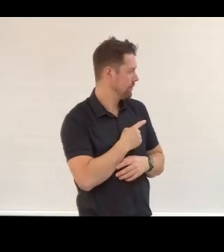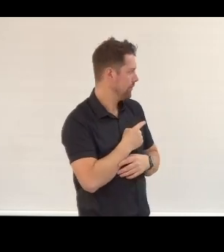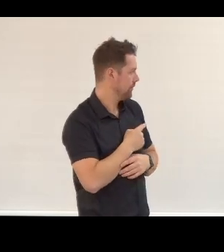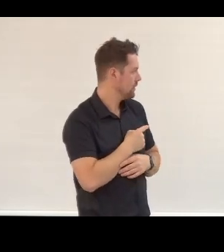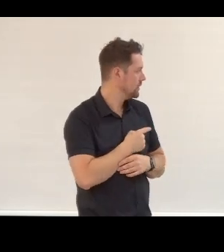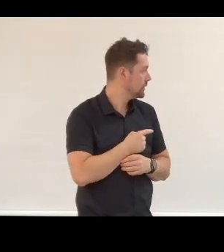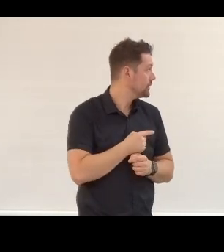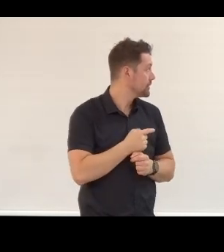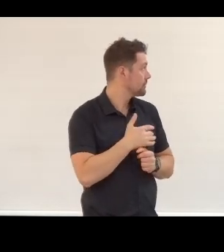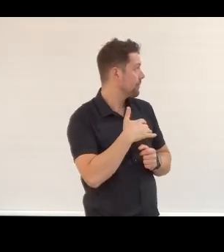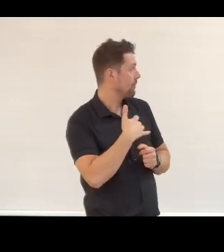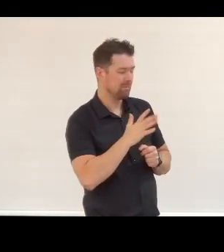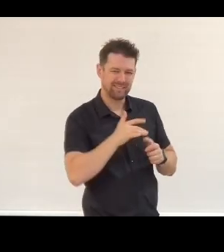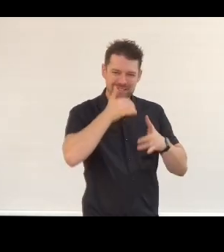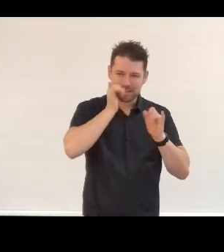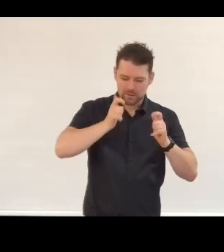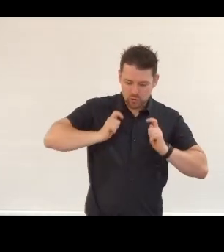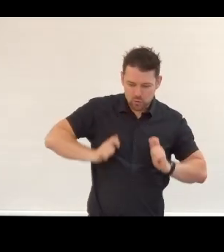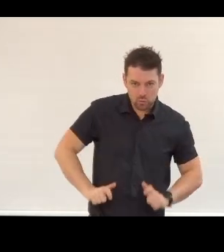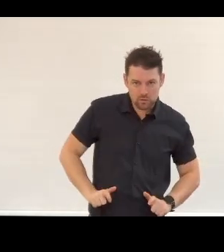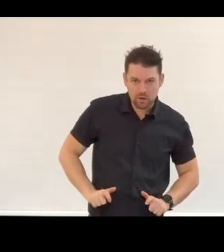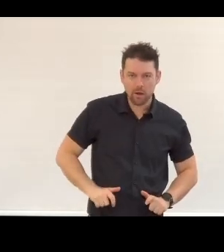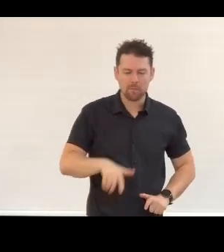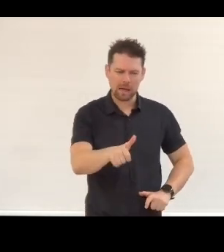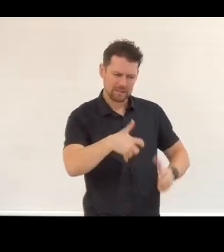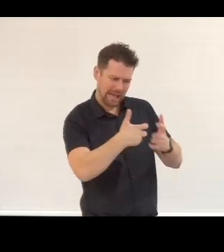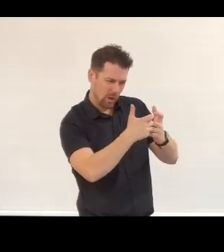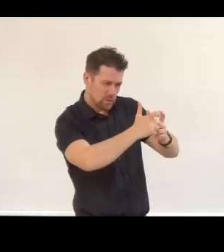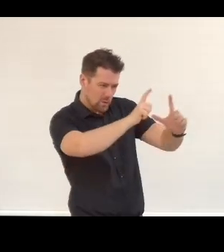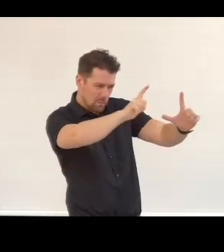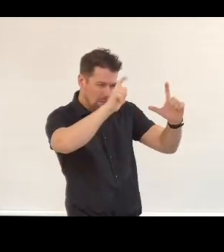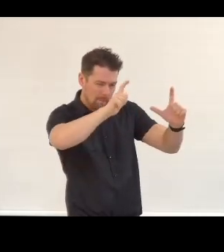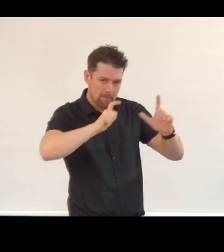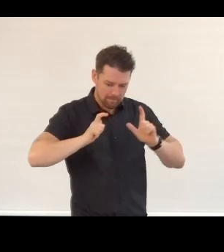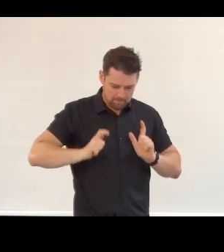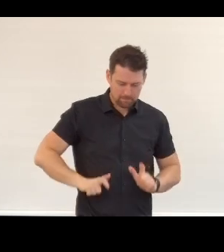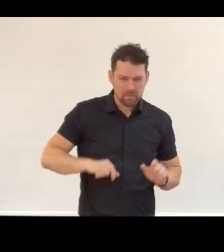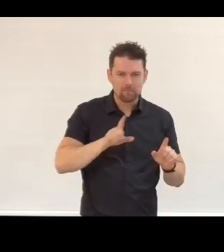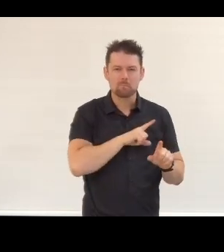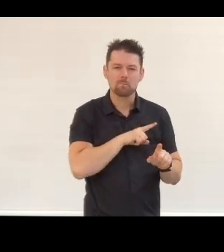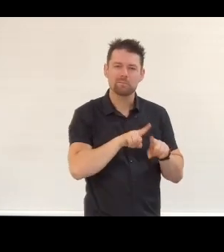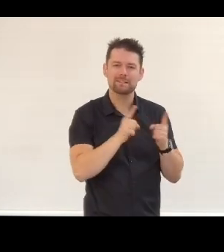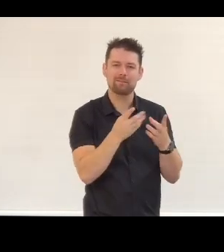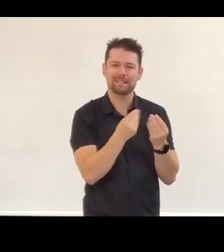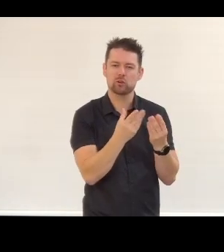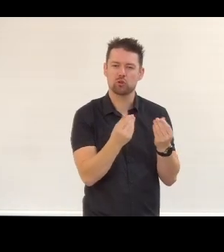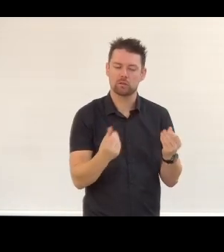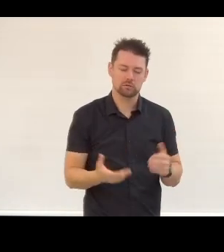full suit, but this specific experiment was how to image things, so the different textures about